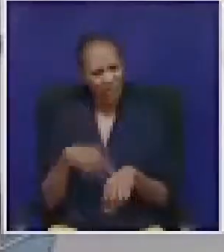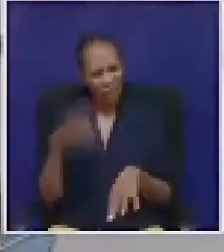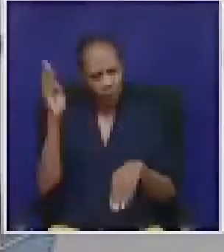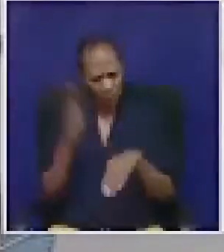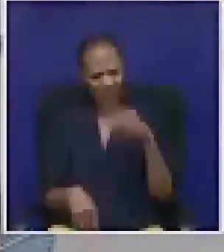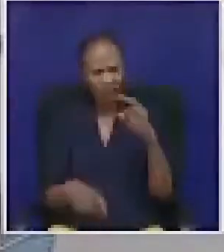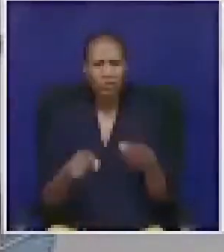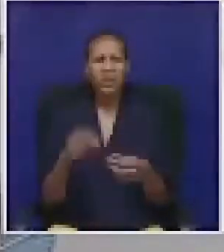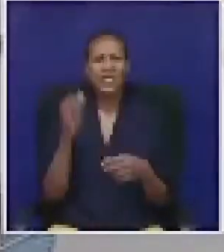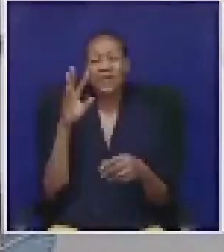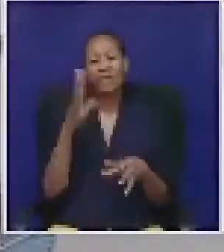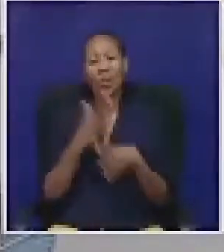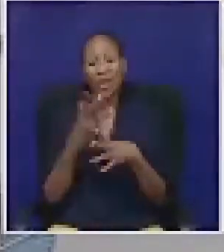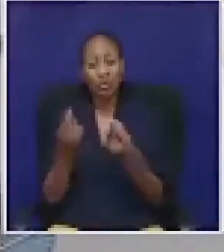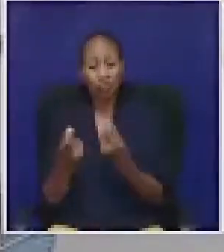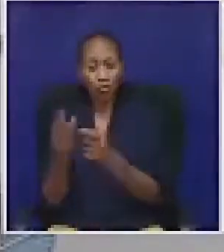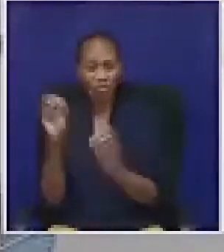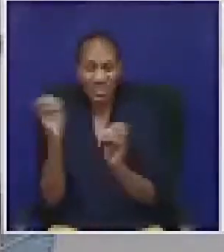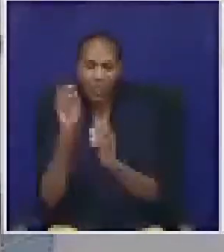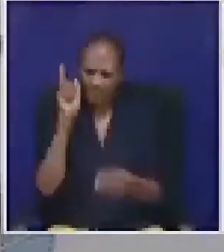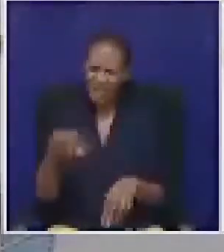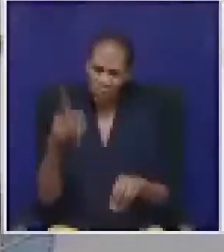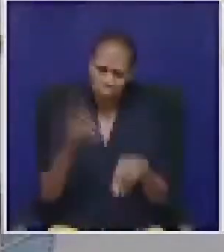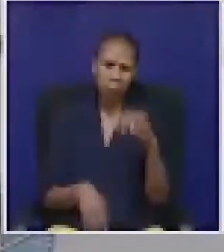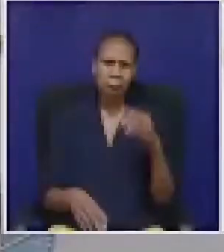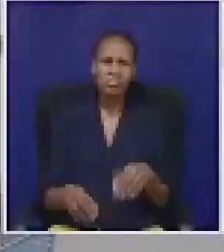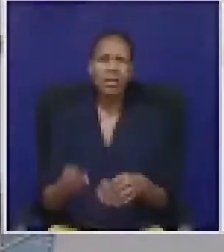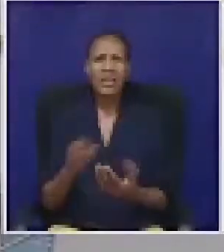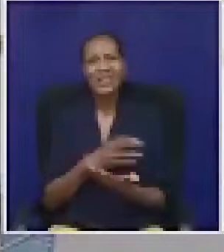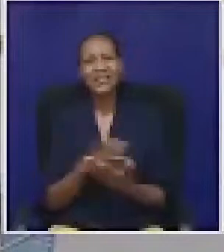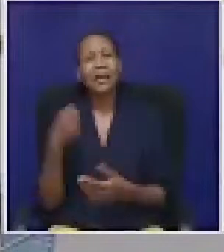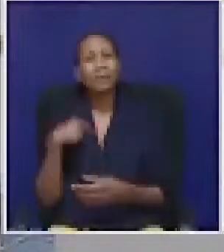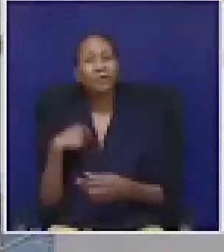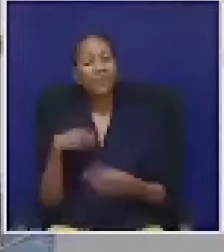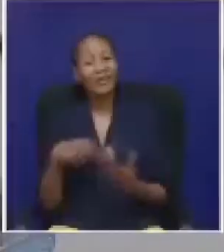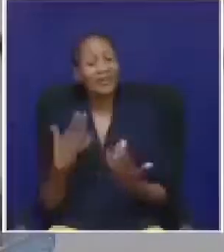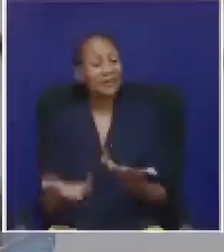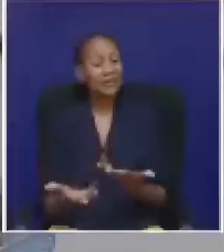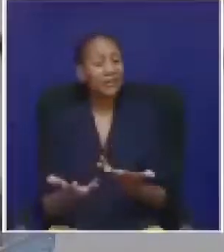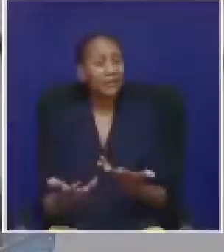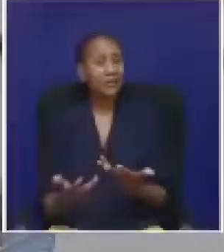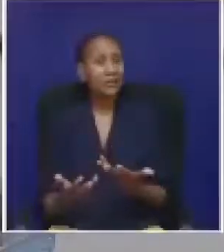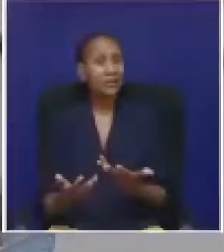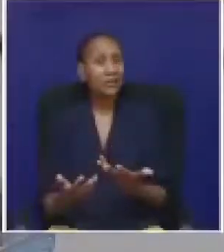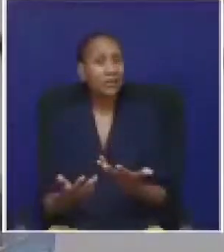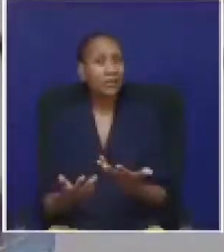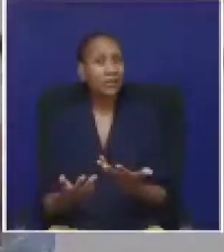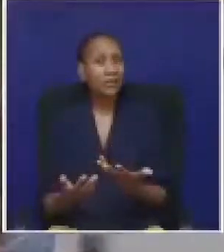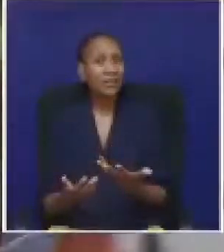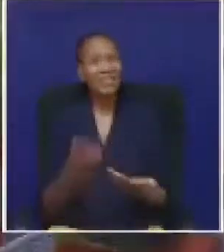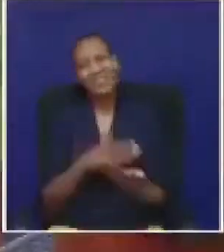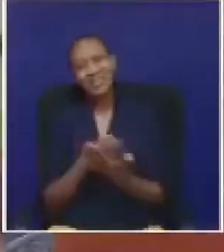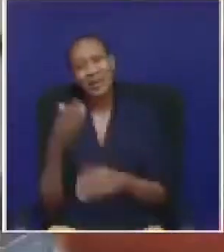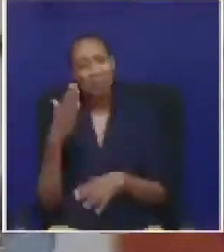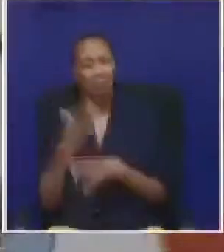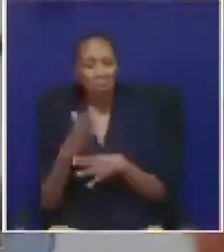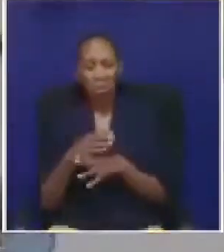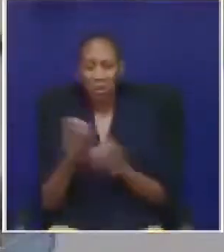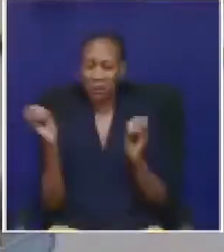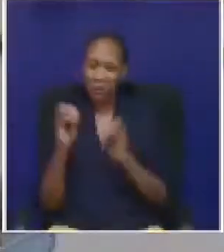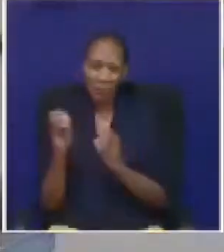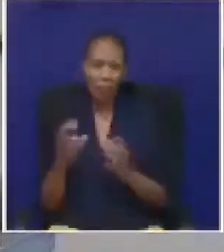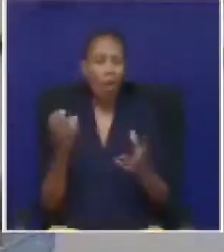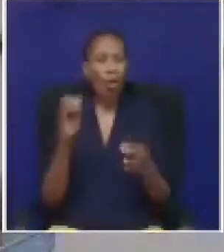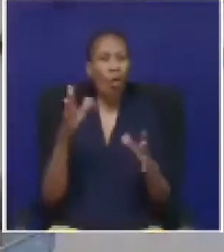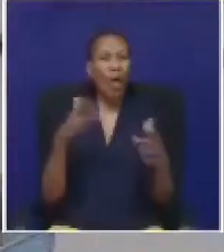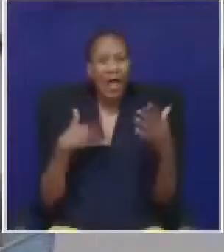for underperformance. With so many municipalities, even under the DDM pilot sites, that are either dysfunctional or under